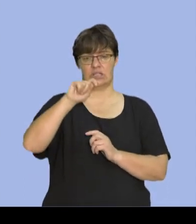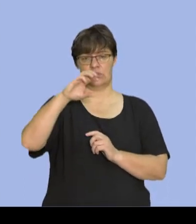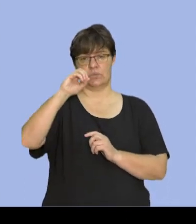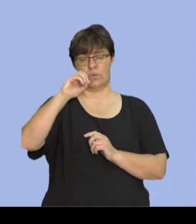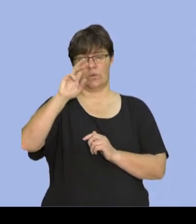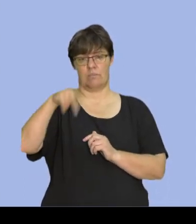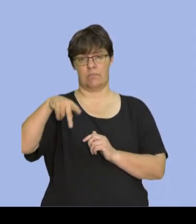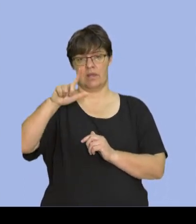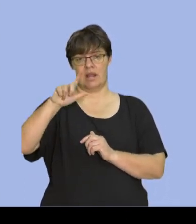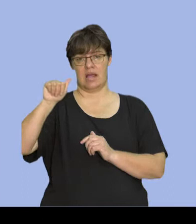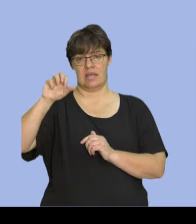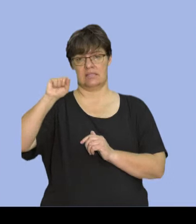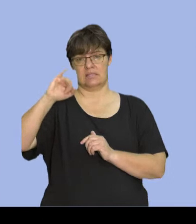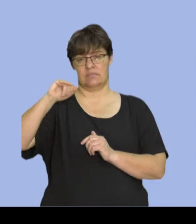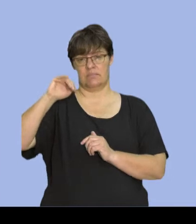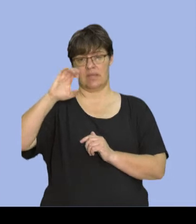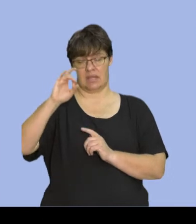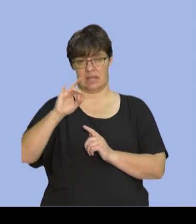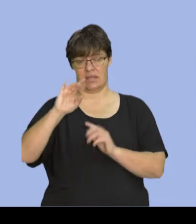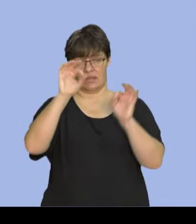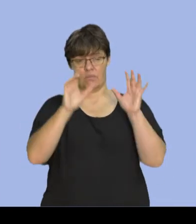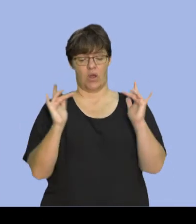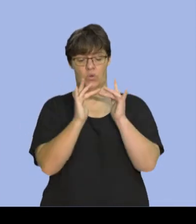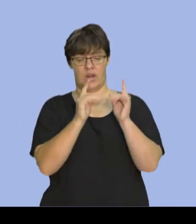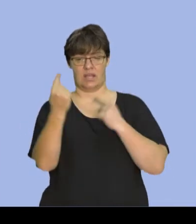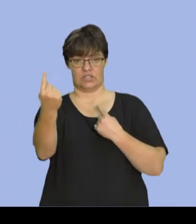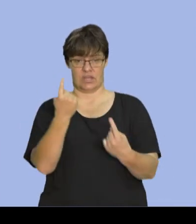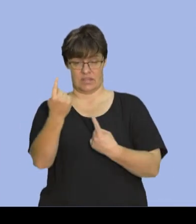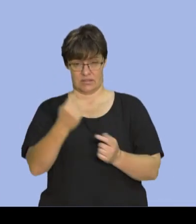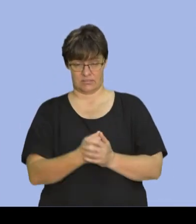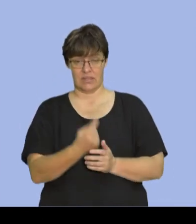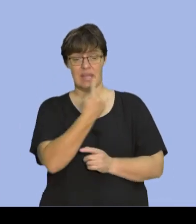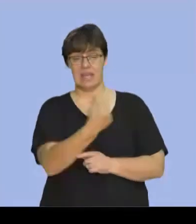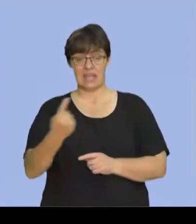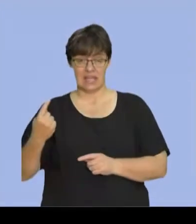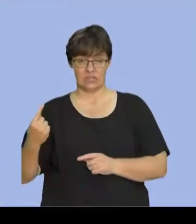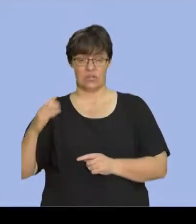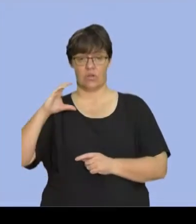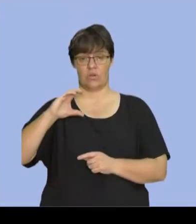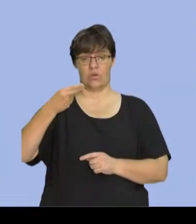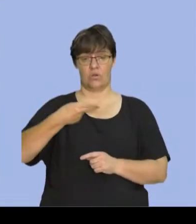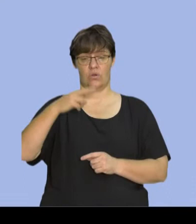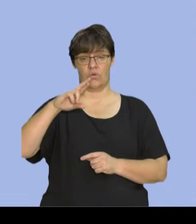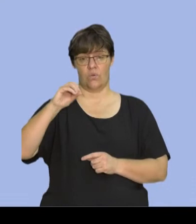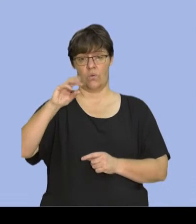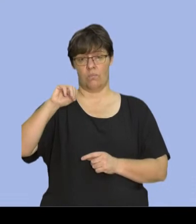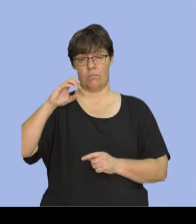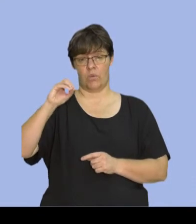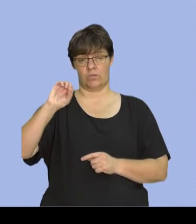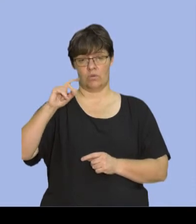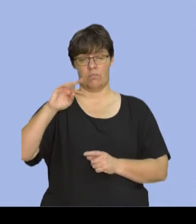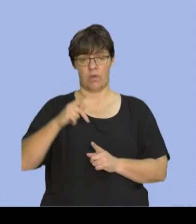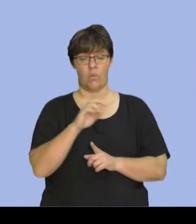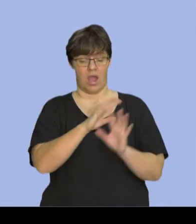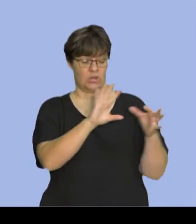connect the opposite centrosomes to each other. Each chromosome is visible as two chromatids joined by